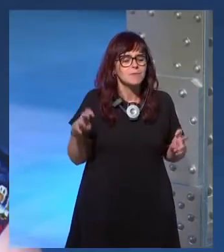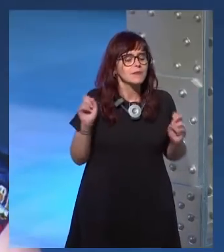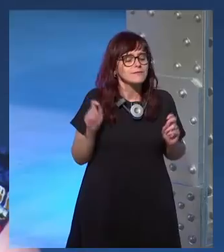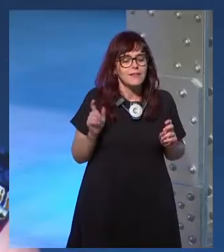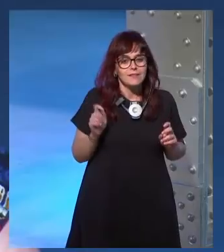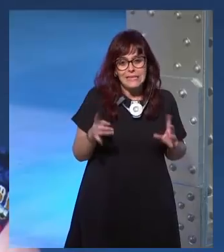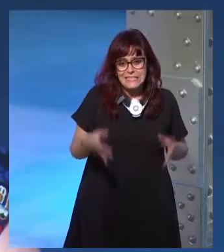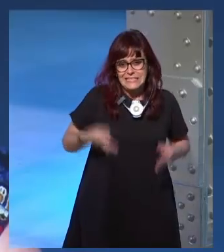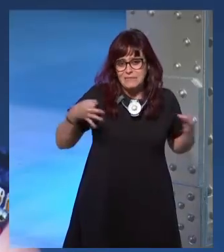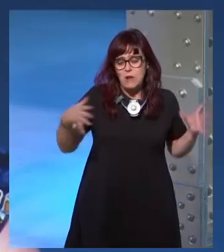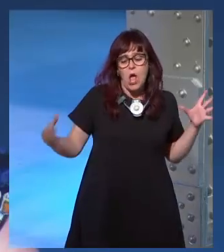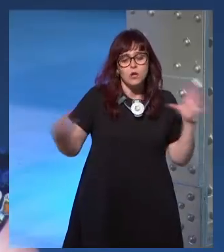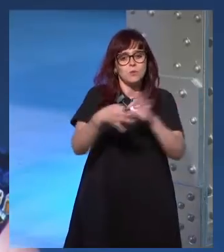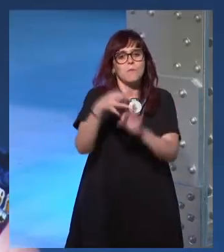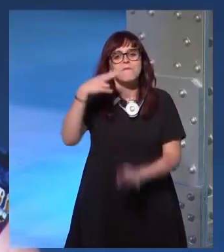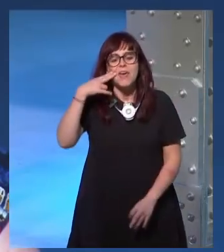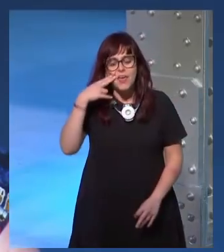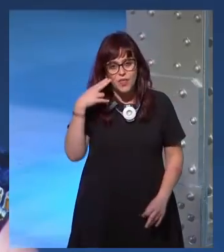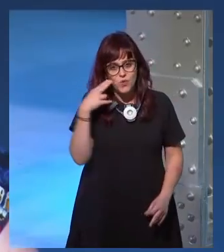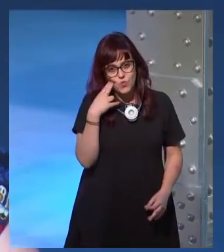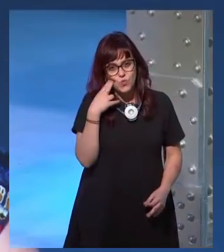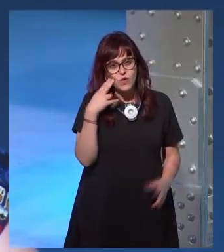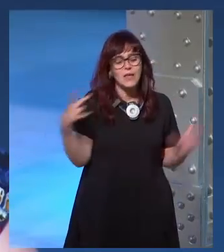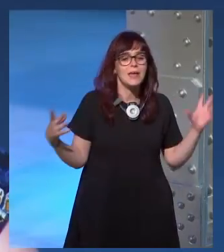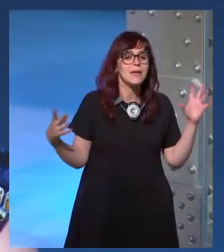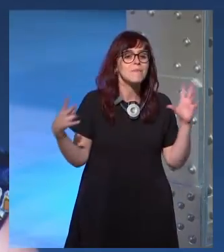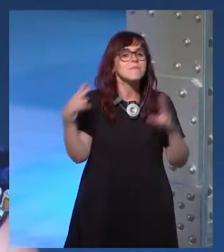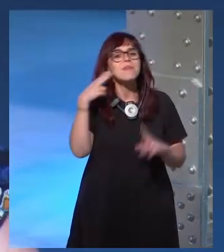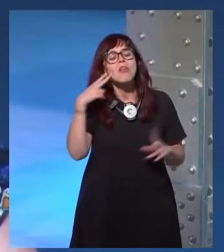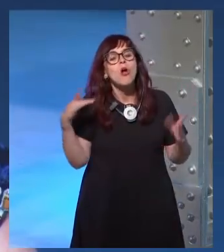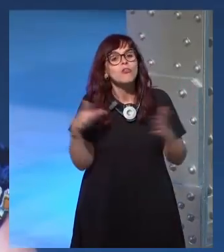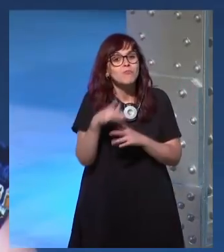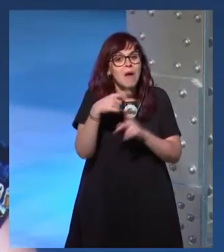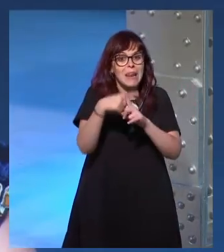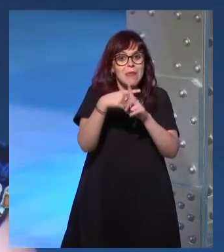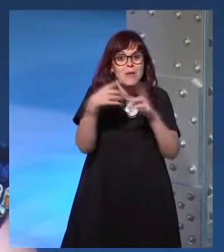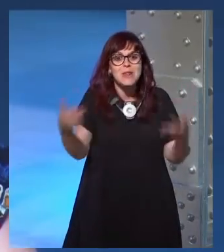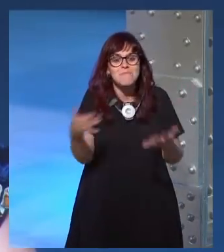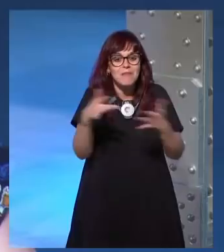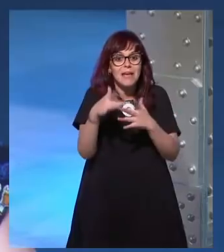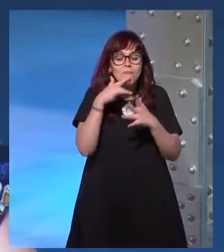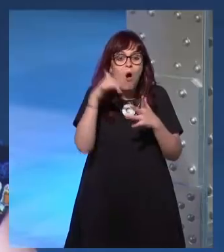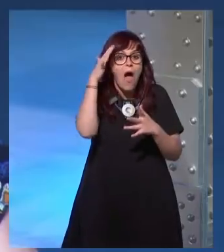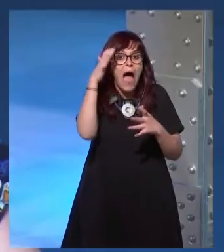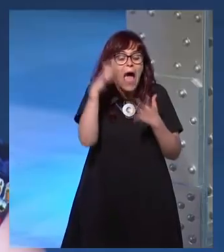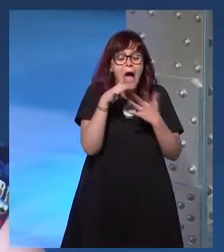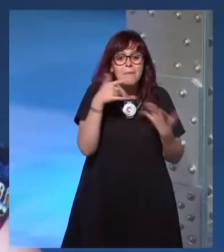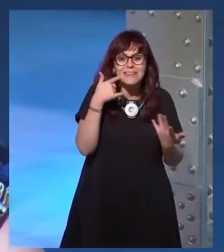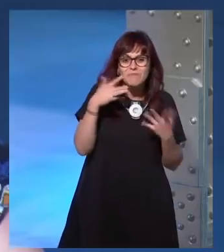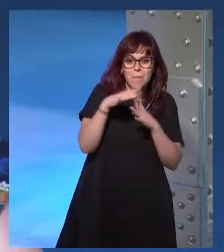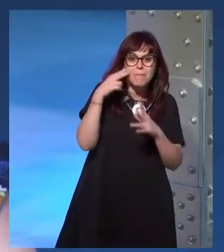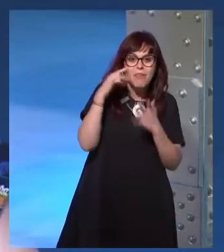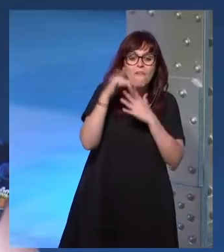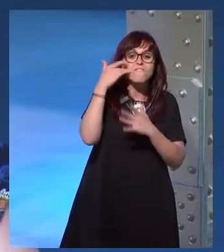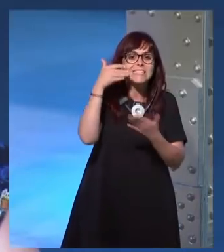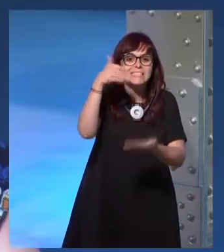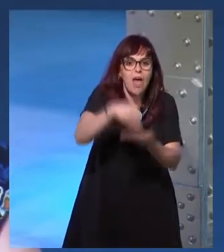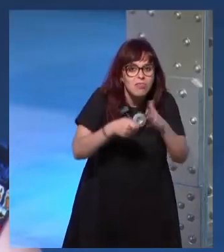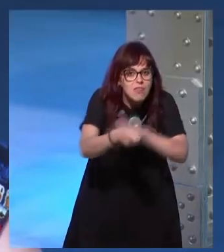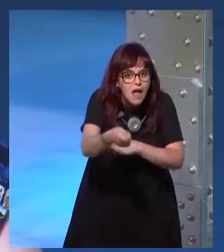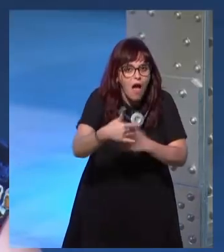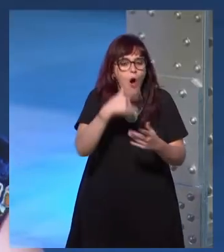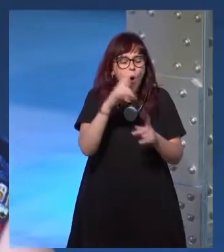personal problems or physical problems, are associated to fear of not being up to the expectations,